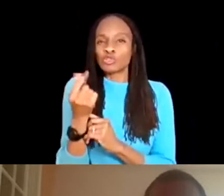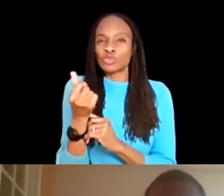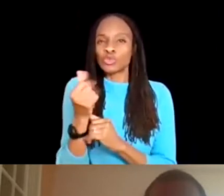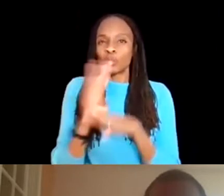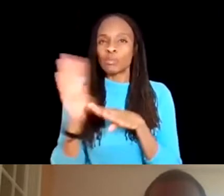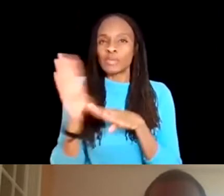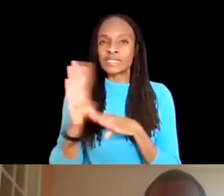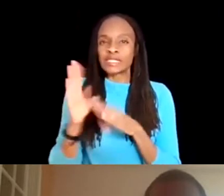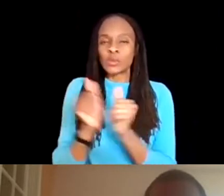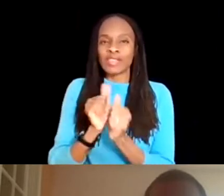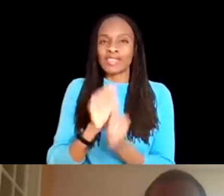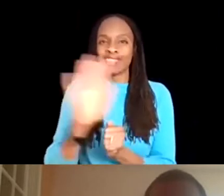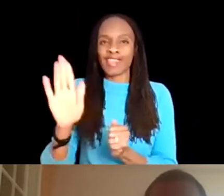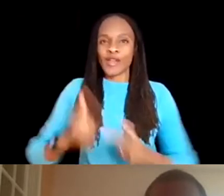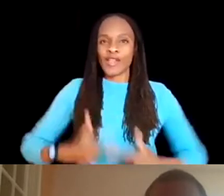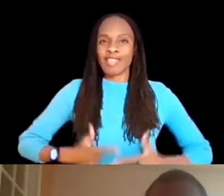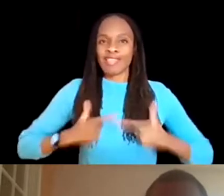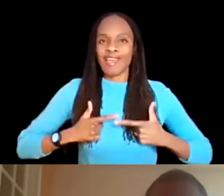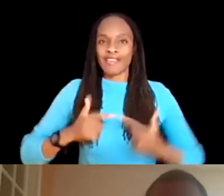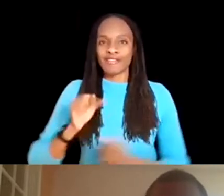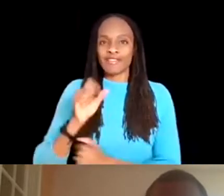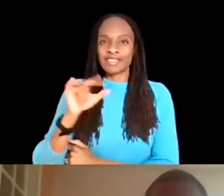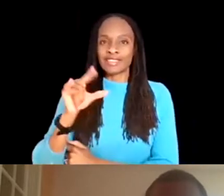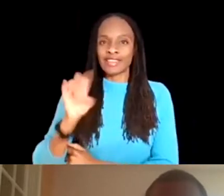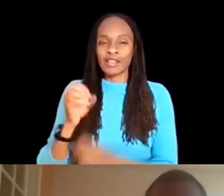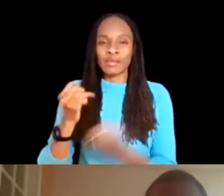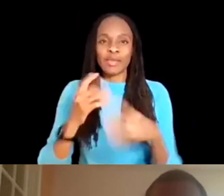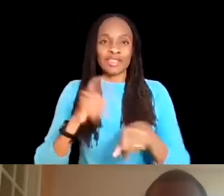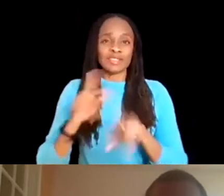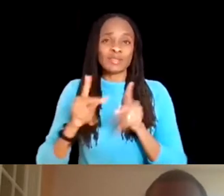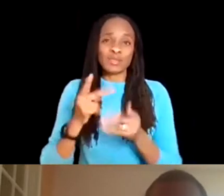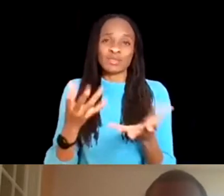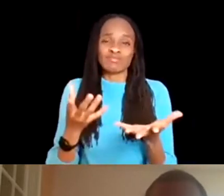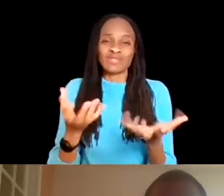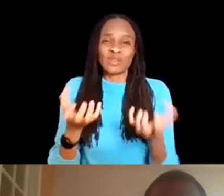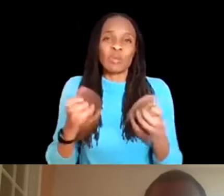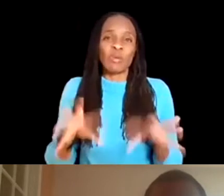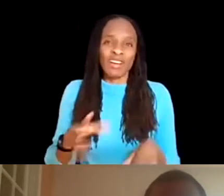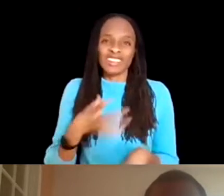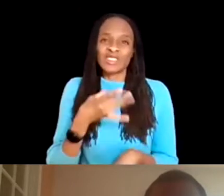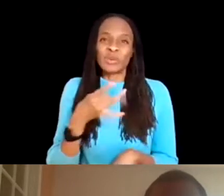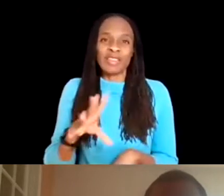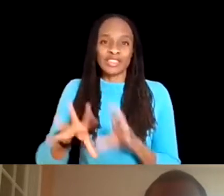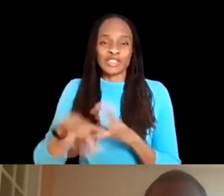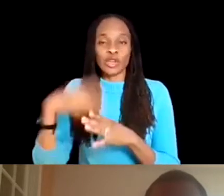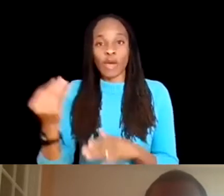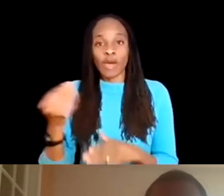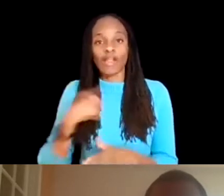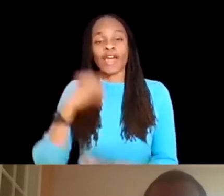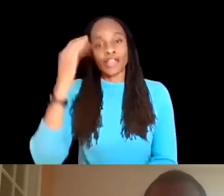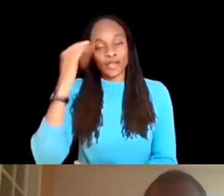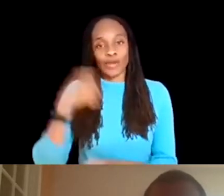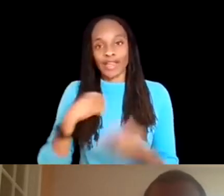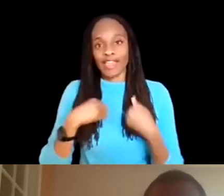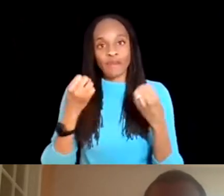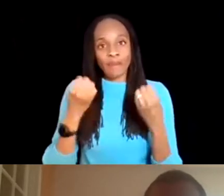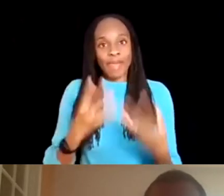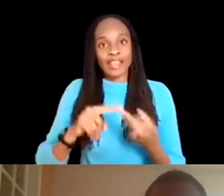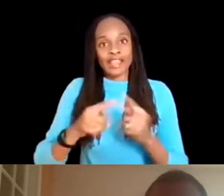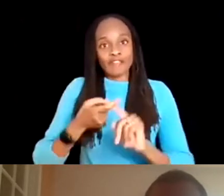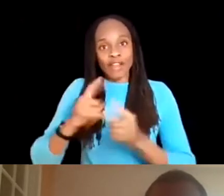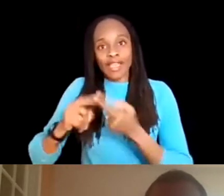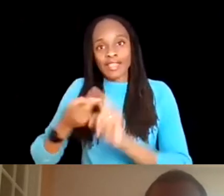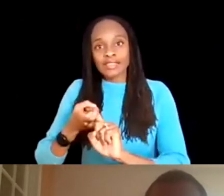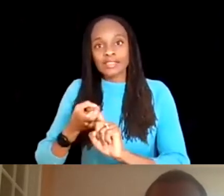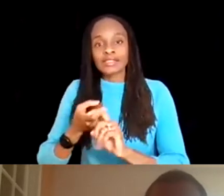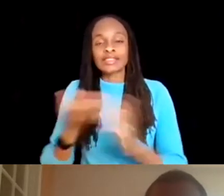So a lot of times people don't like to go out. But then I knew I have a lot of friends again here that are, you